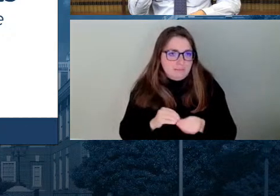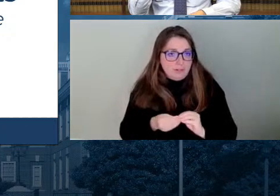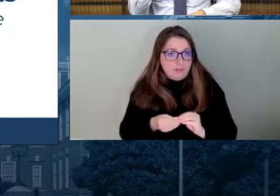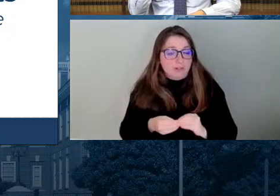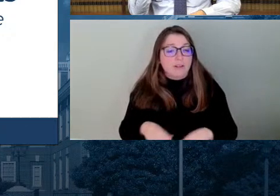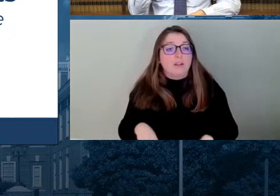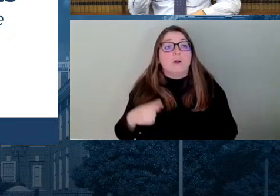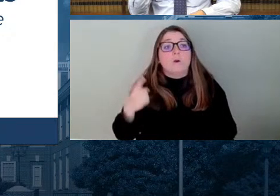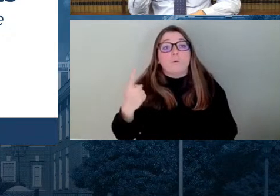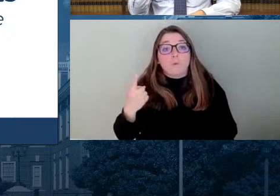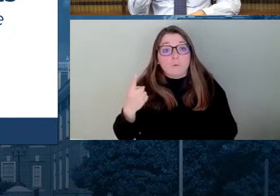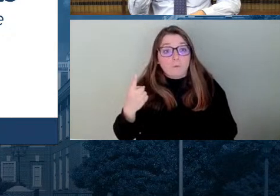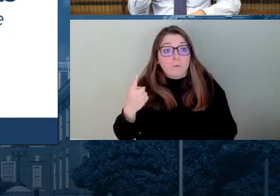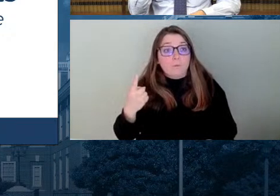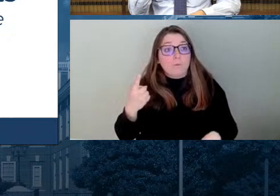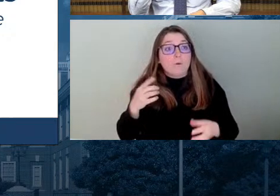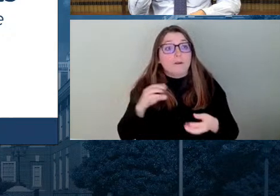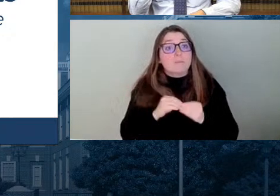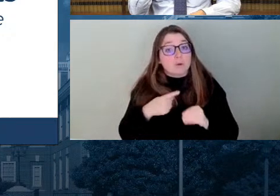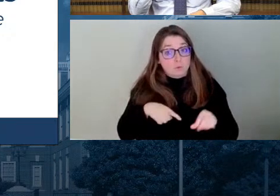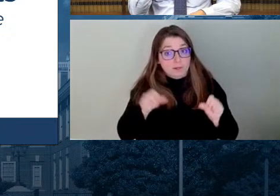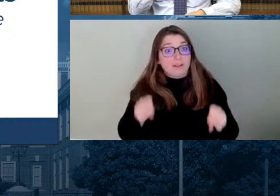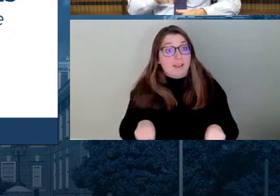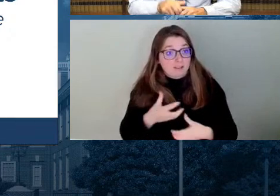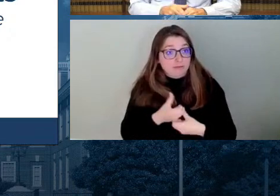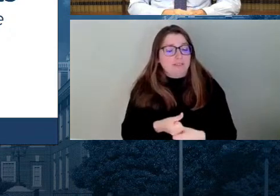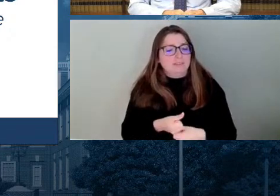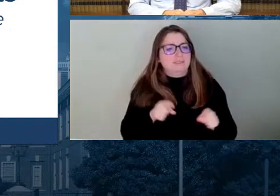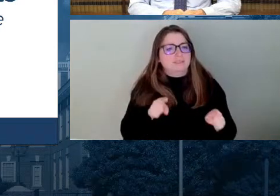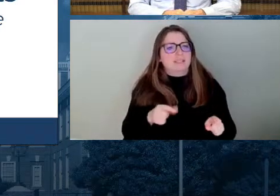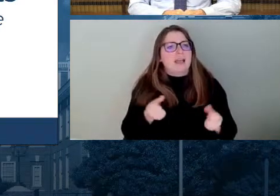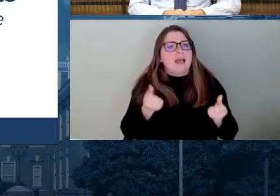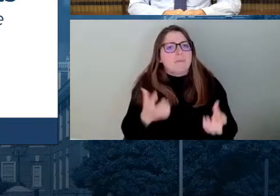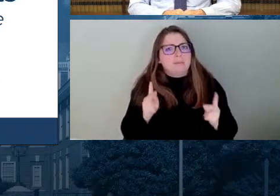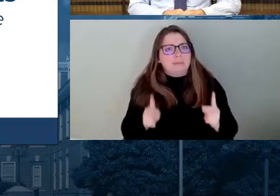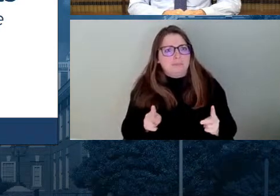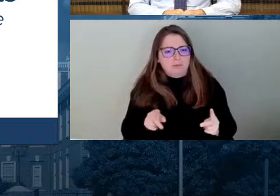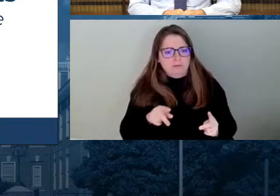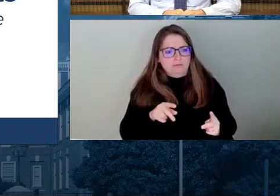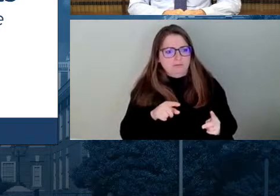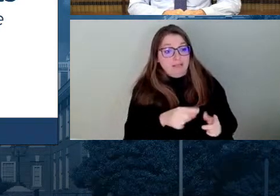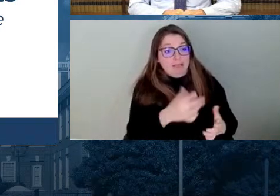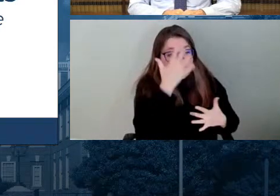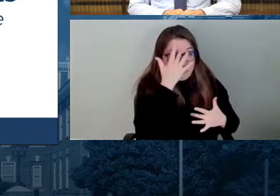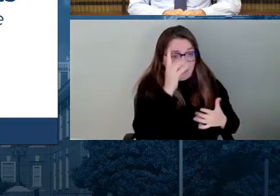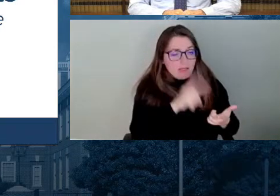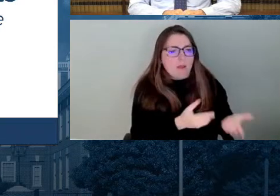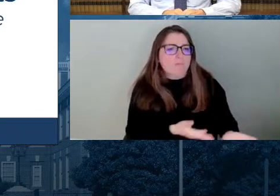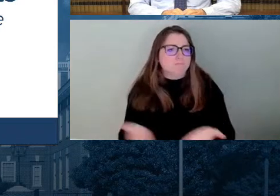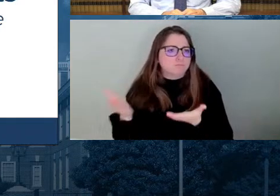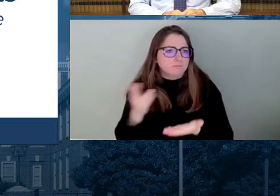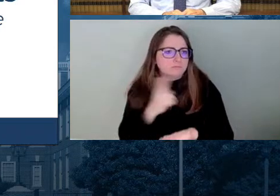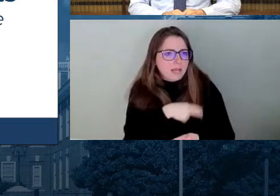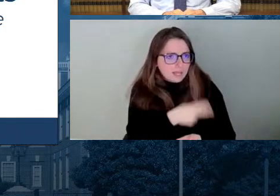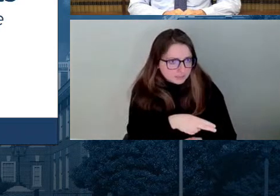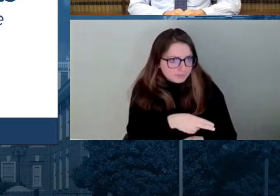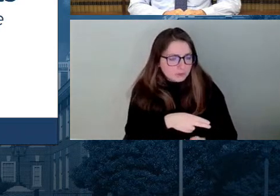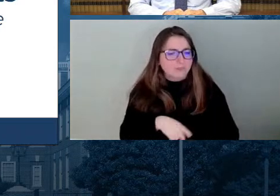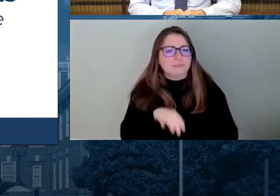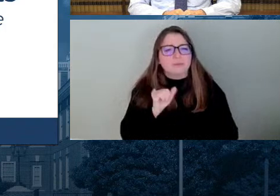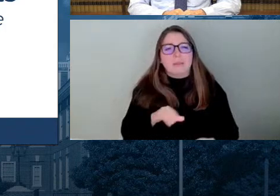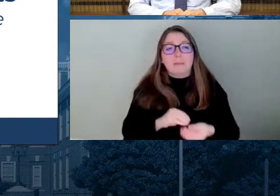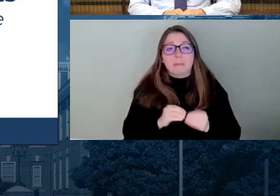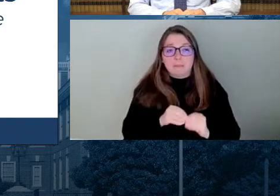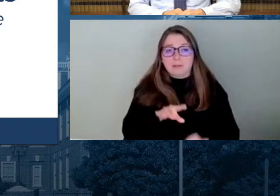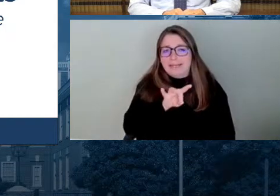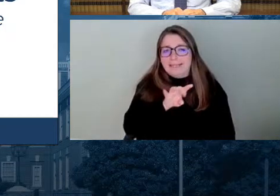of people that are hospitalized with COVID. And you can see that number as of a couple days ago at